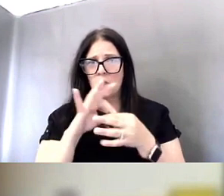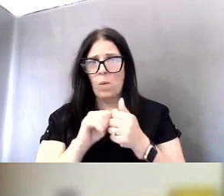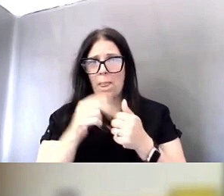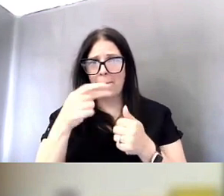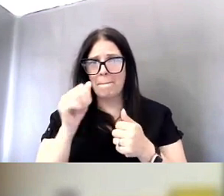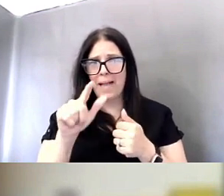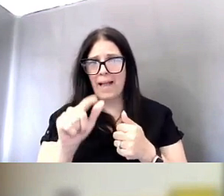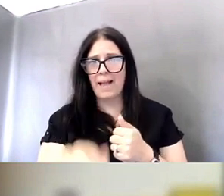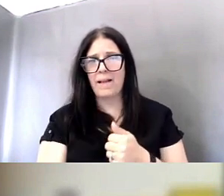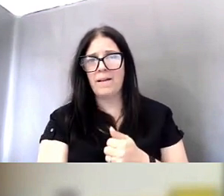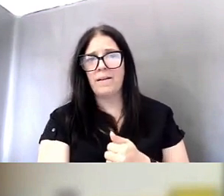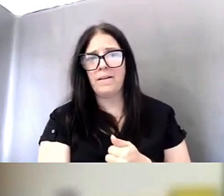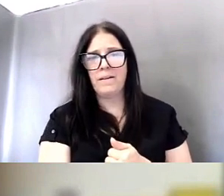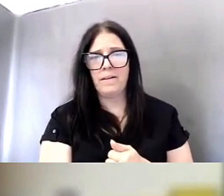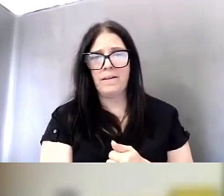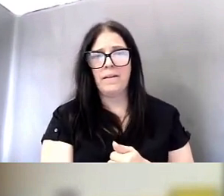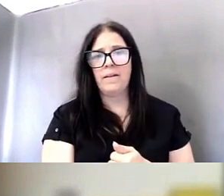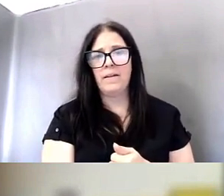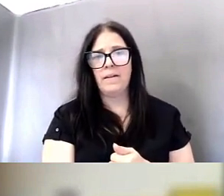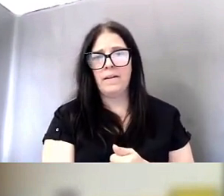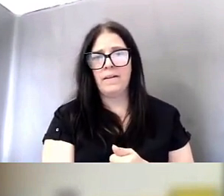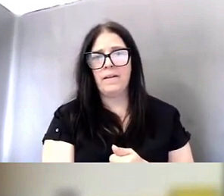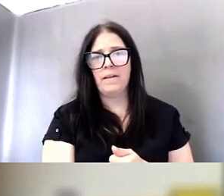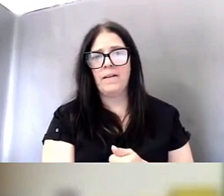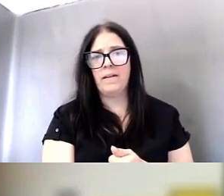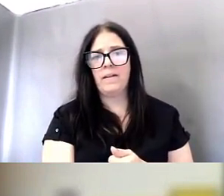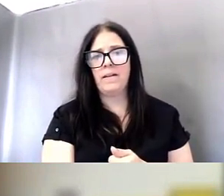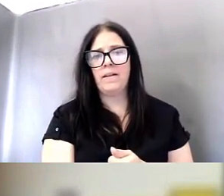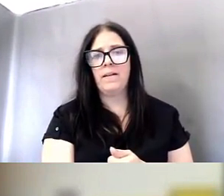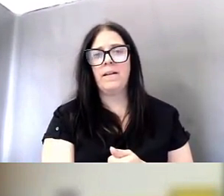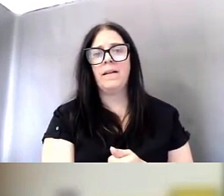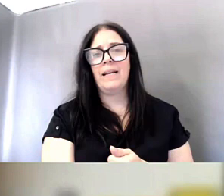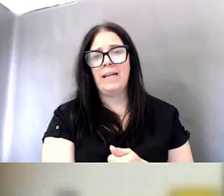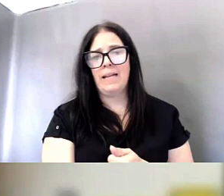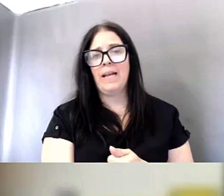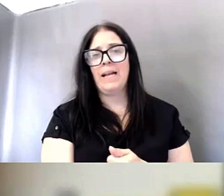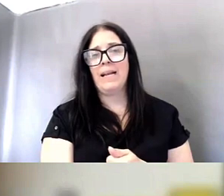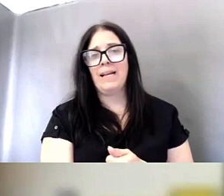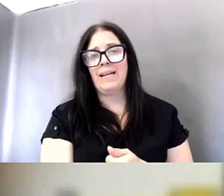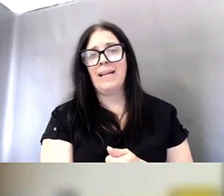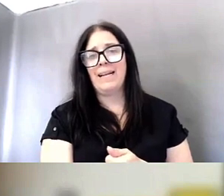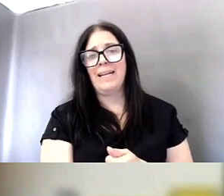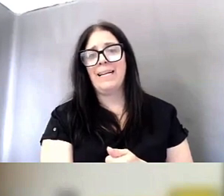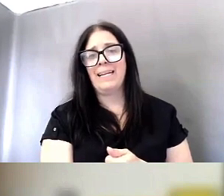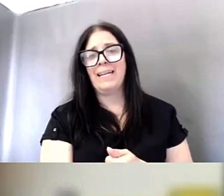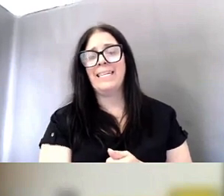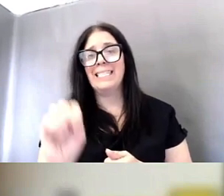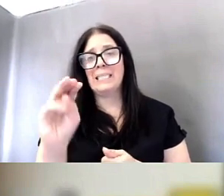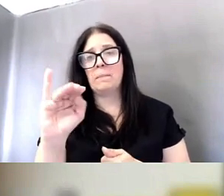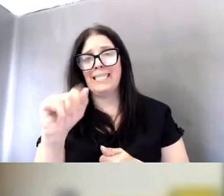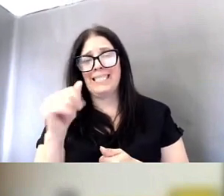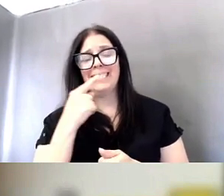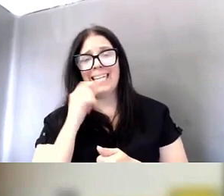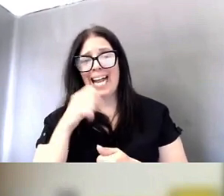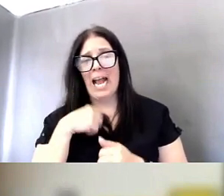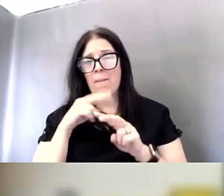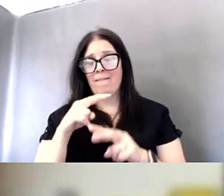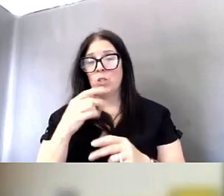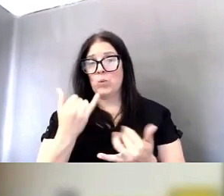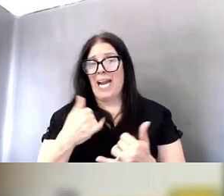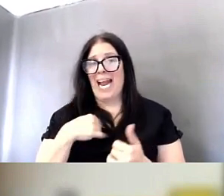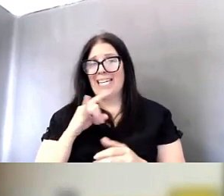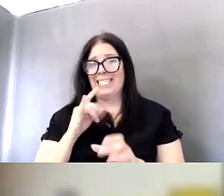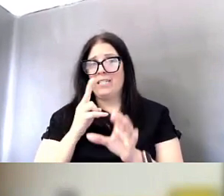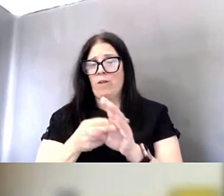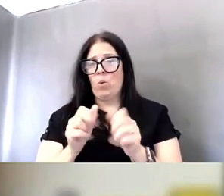session. Yes, I'm also looking forward to it. And today, actually, I'm joined the meeting on both the